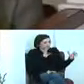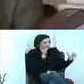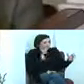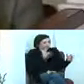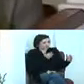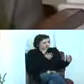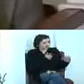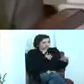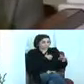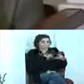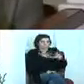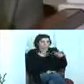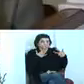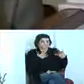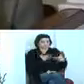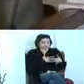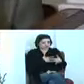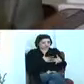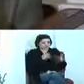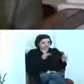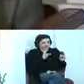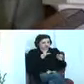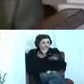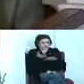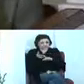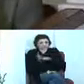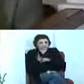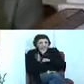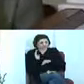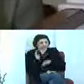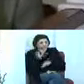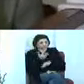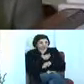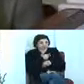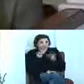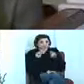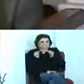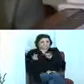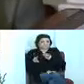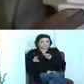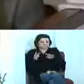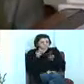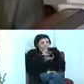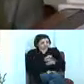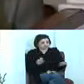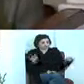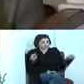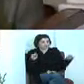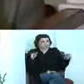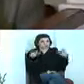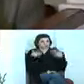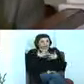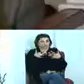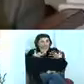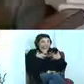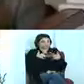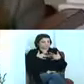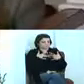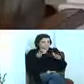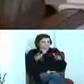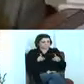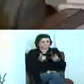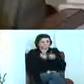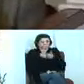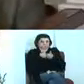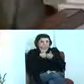to move beyond our hurts, to overcome to challenge